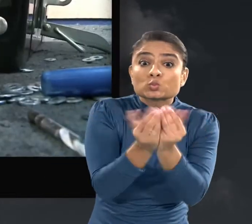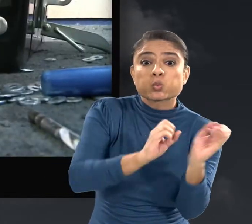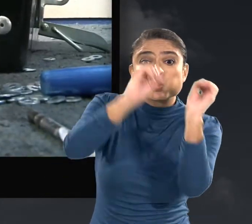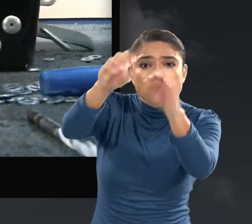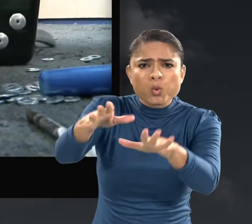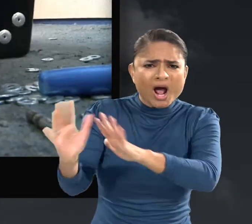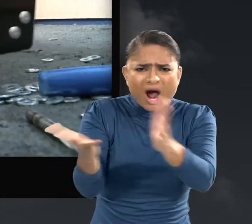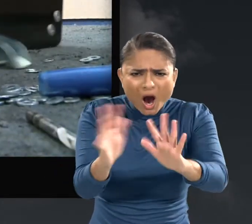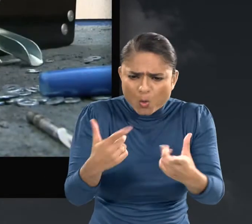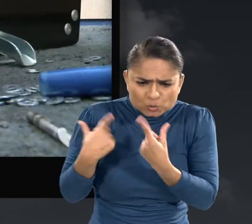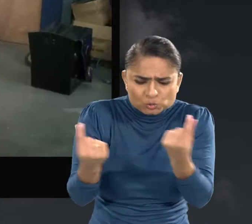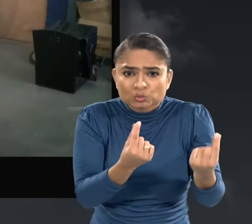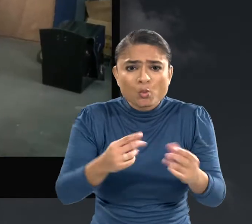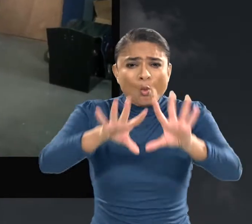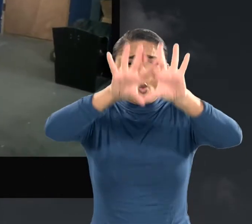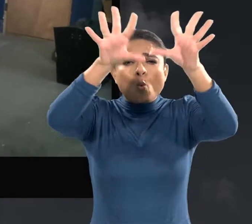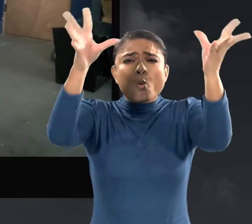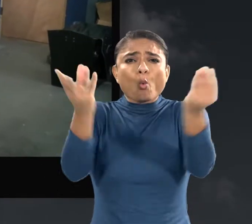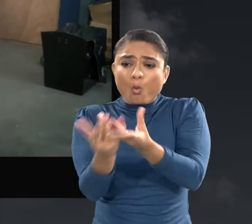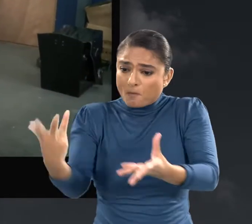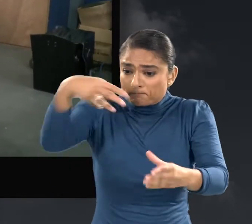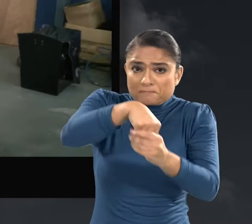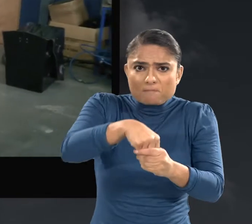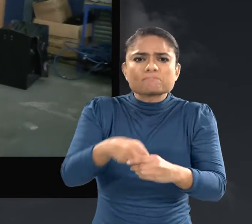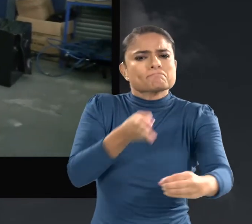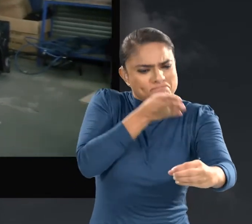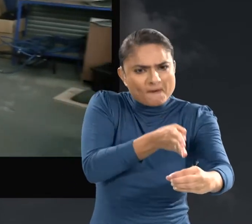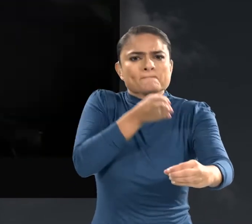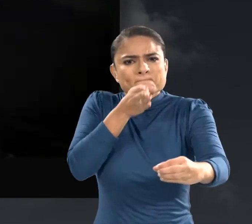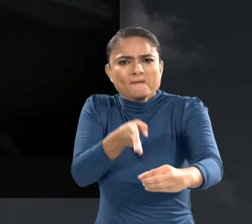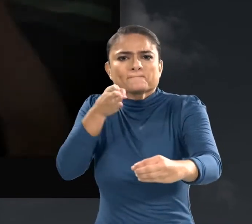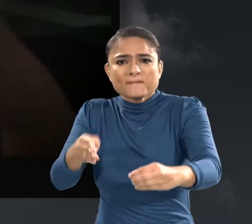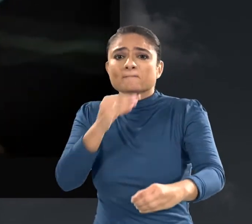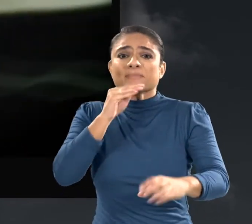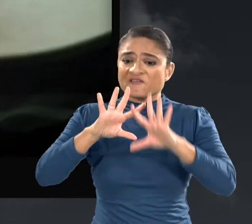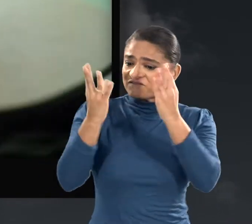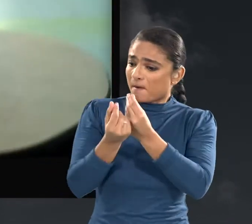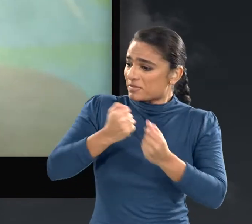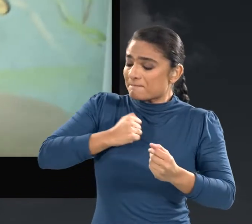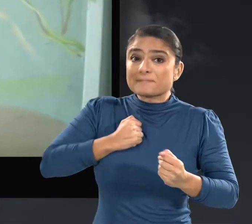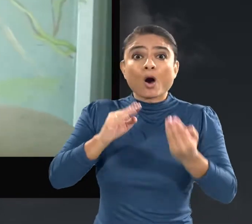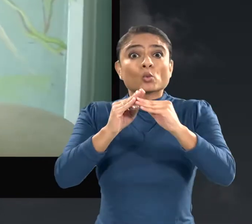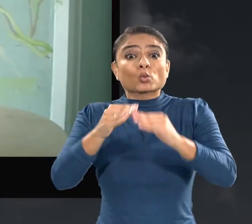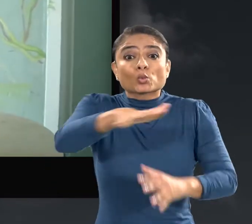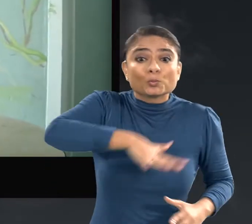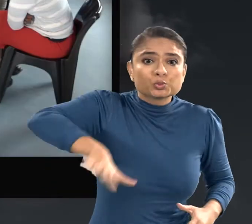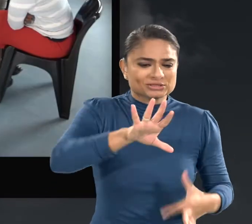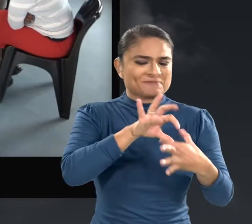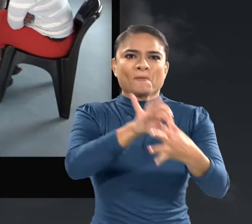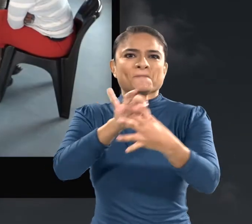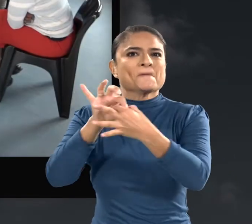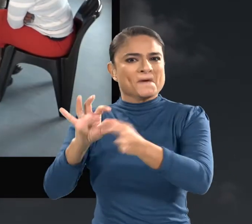ultimately, obviously, school and being included in everything we did in my whole family life and in our